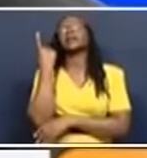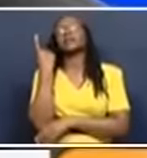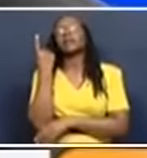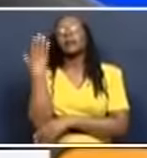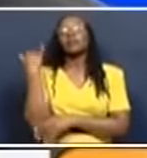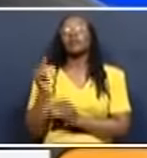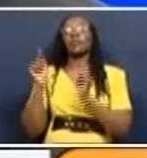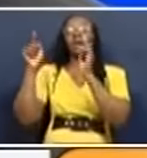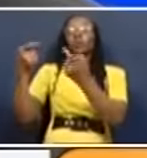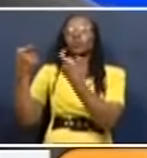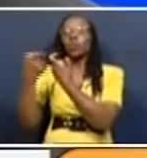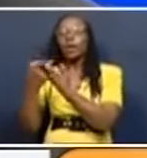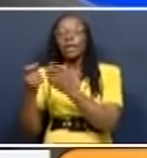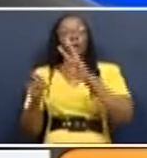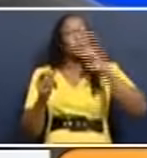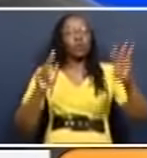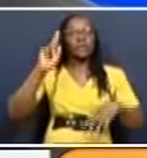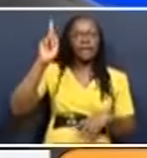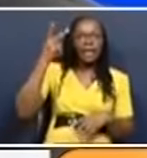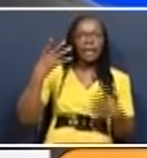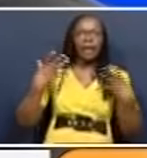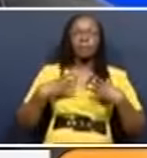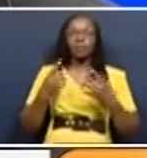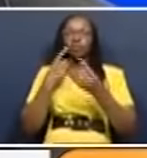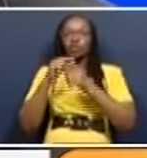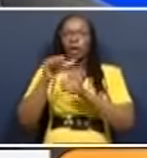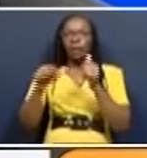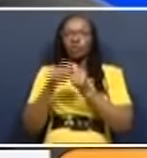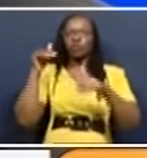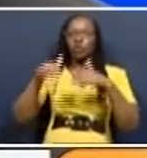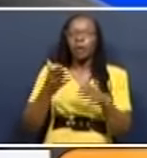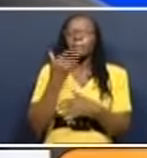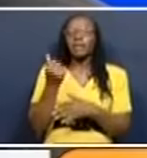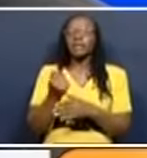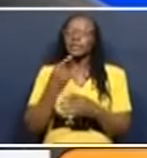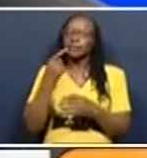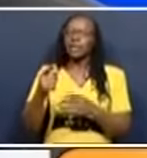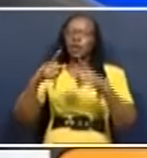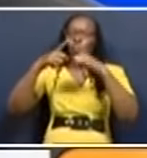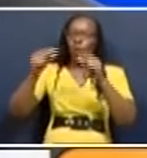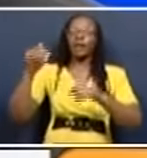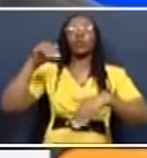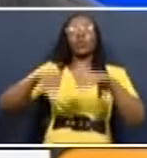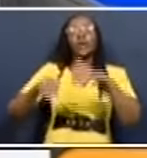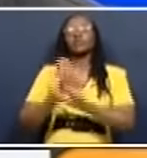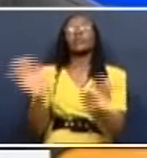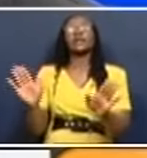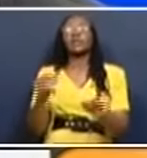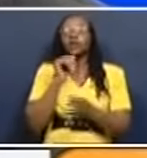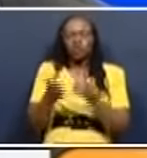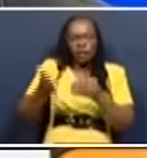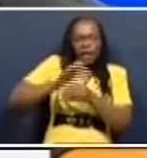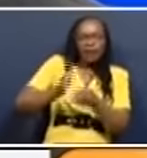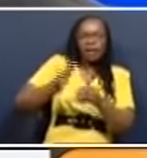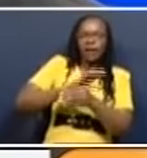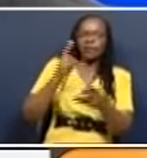Western, wherever, and we told people, talk about corruption, ask corruption, don't use other names.